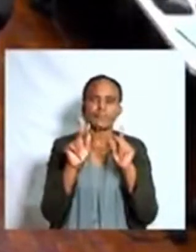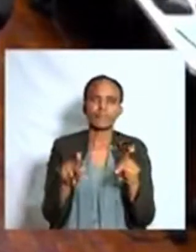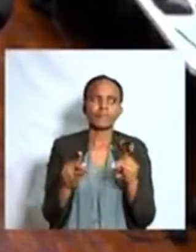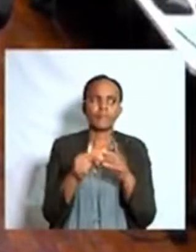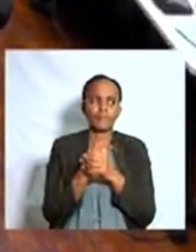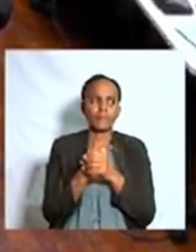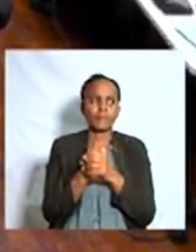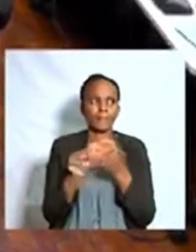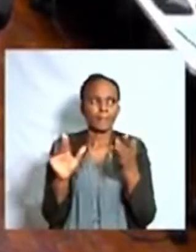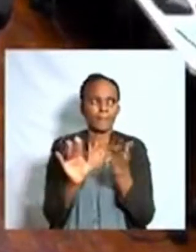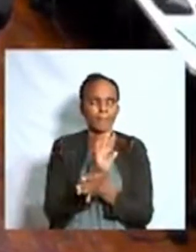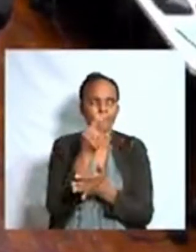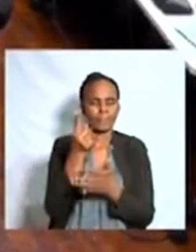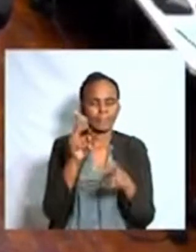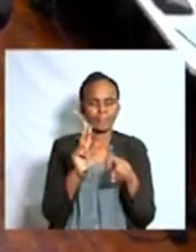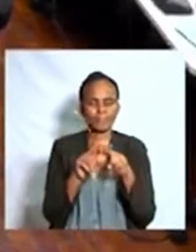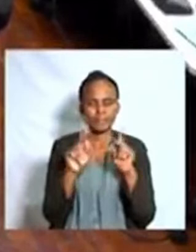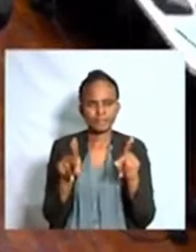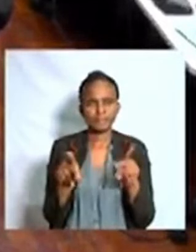Page 1,